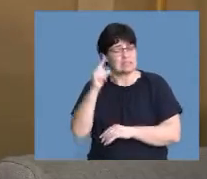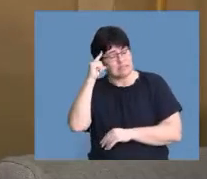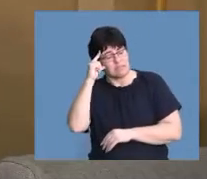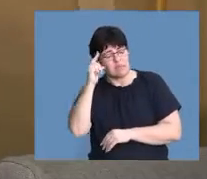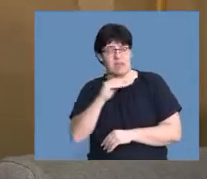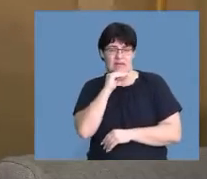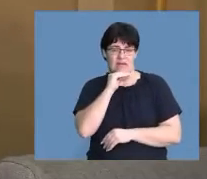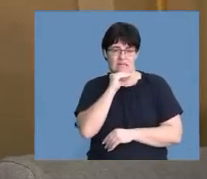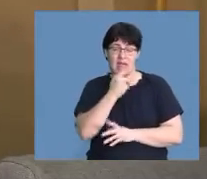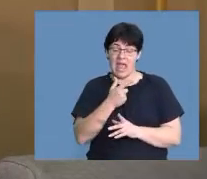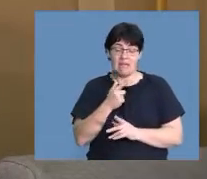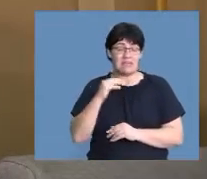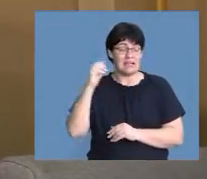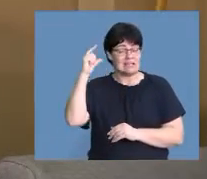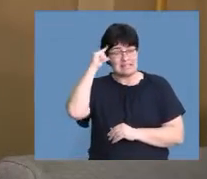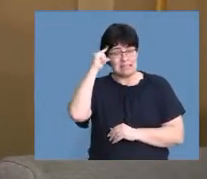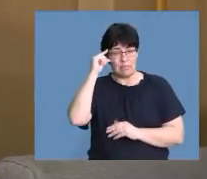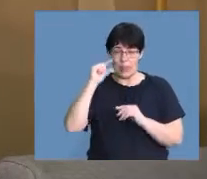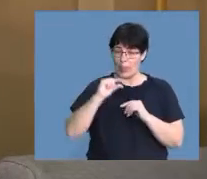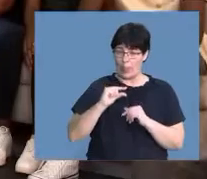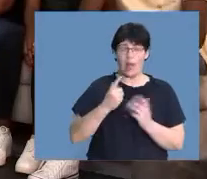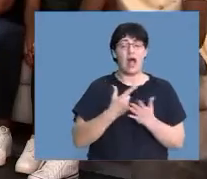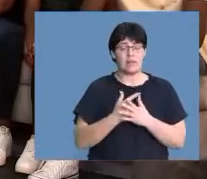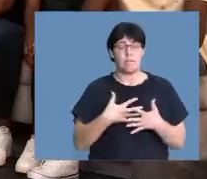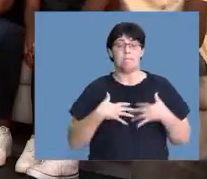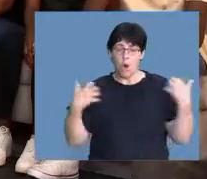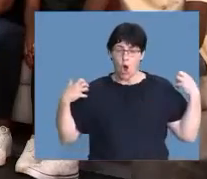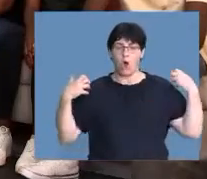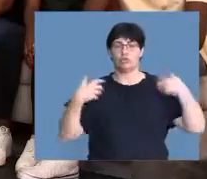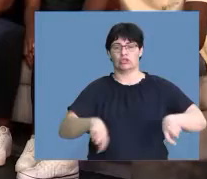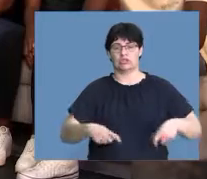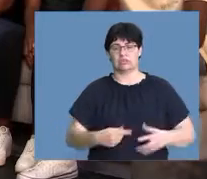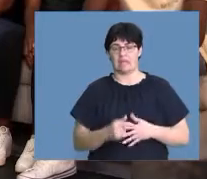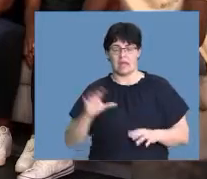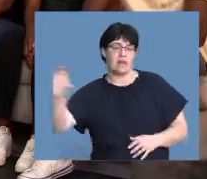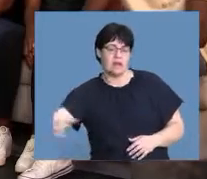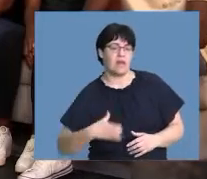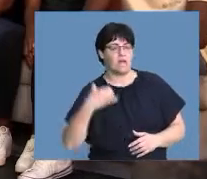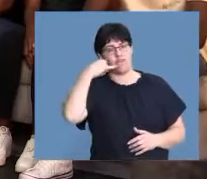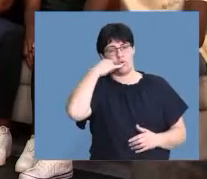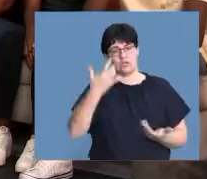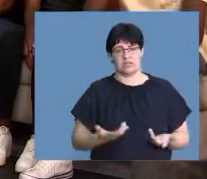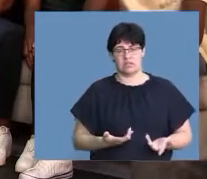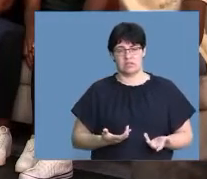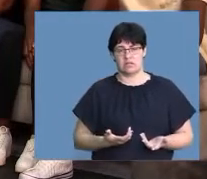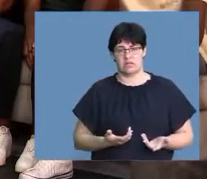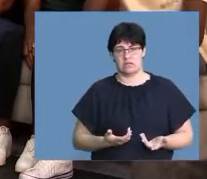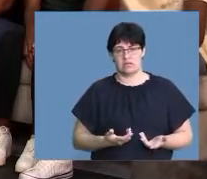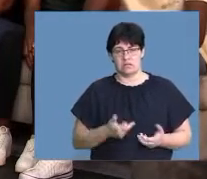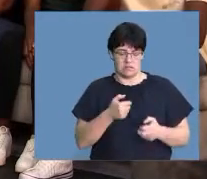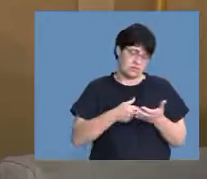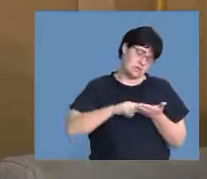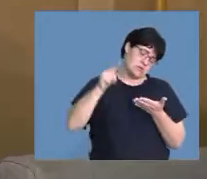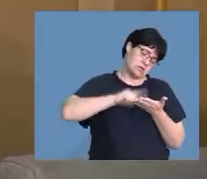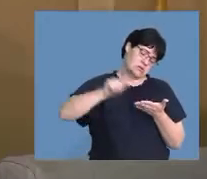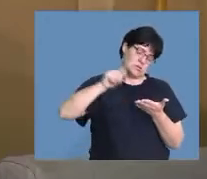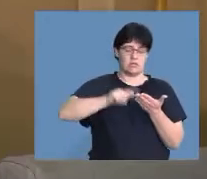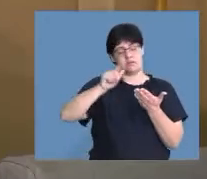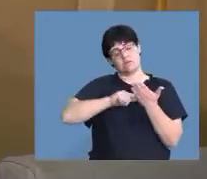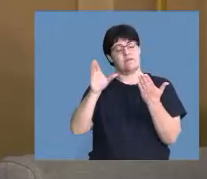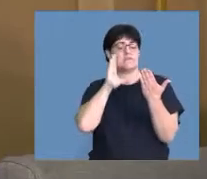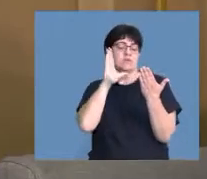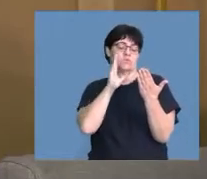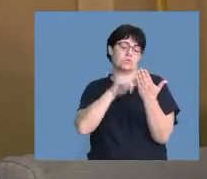we get even more anxious. Yes. So what do? We grab our phone. And we start scrolling through our phone.